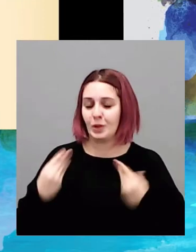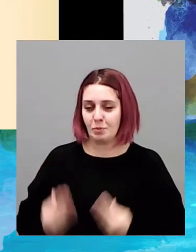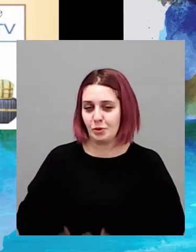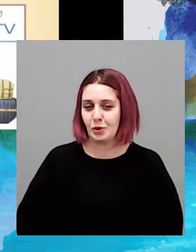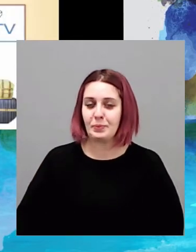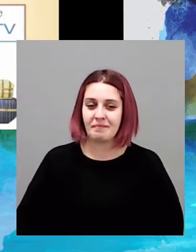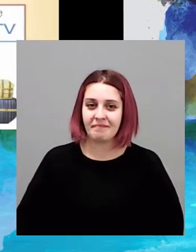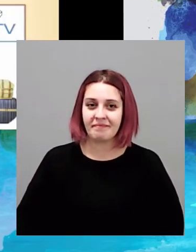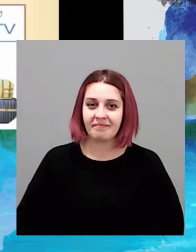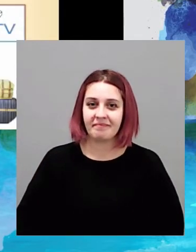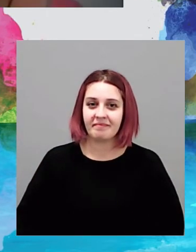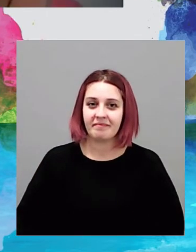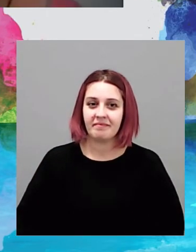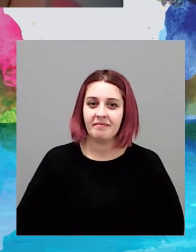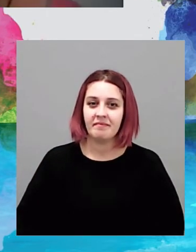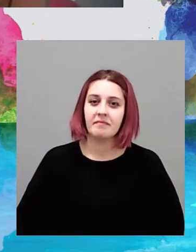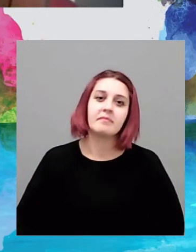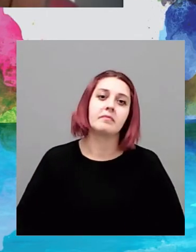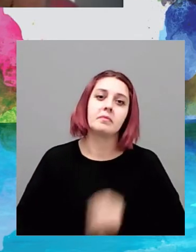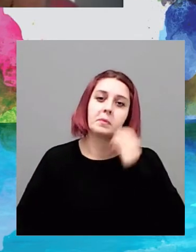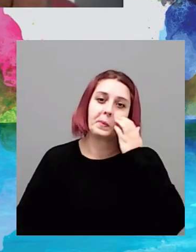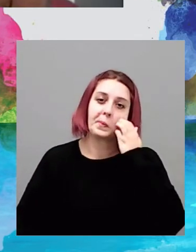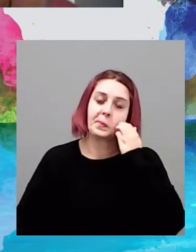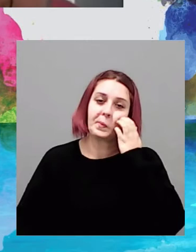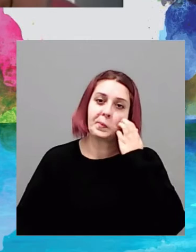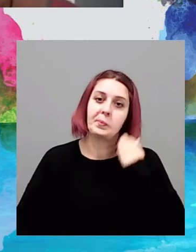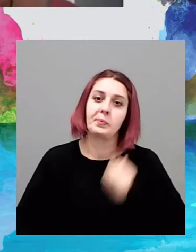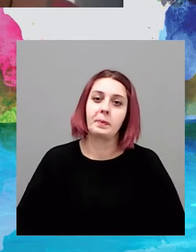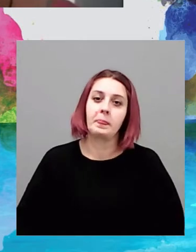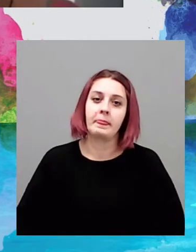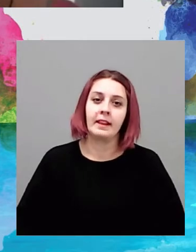is useful for them before, during, after the visit.